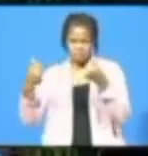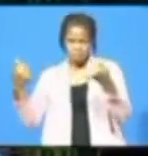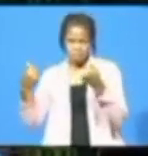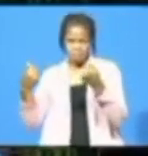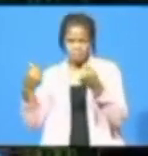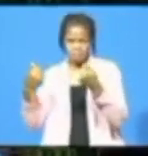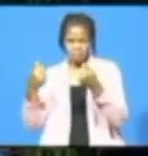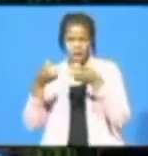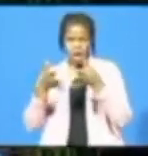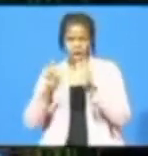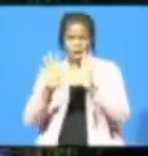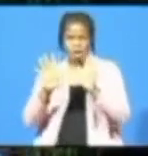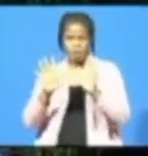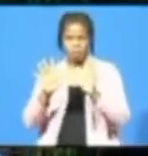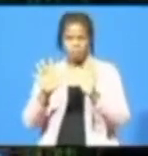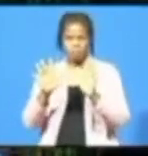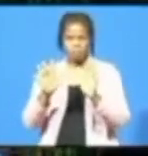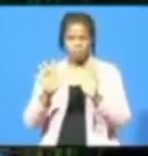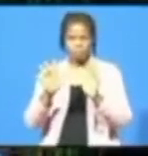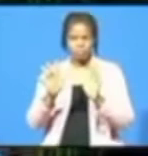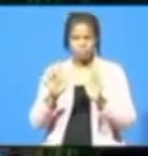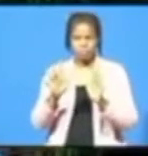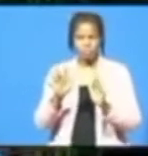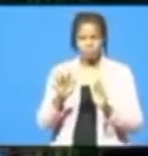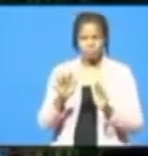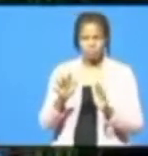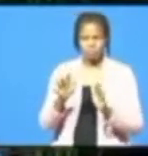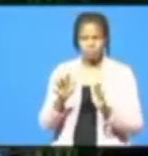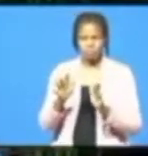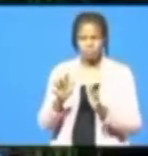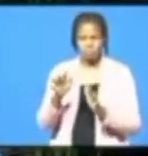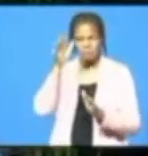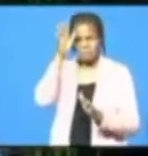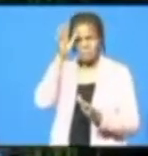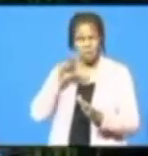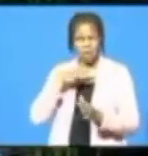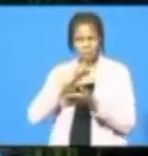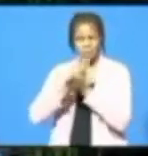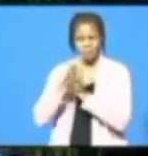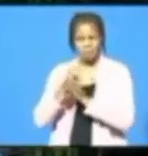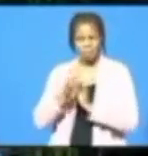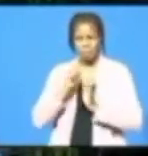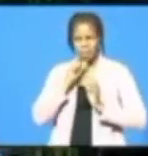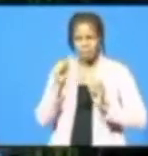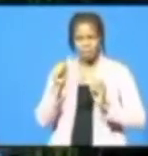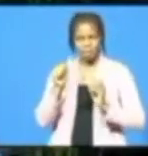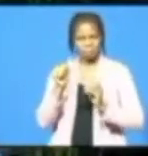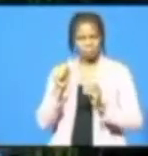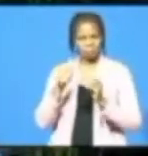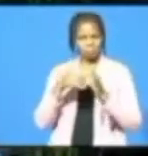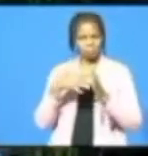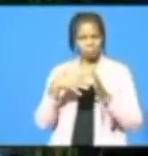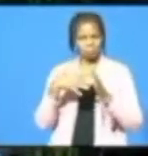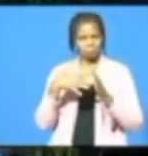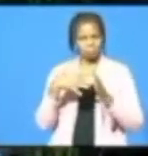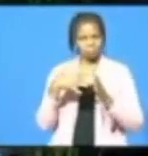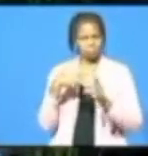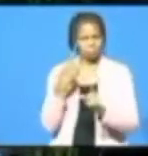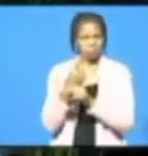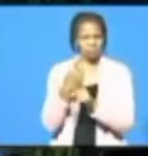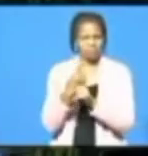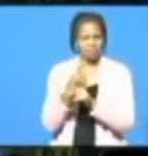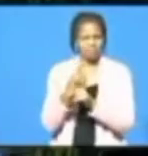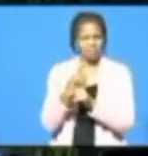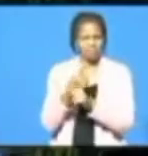are paralyzed. Manners are uncivilized. Christians are demonized. And